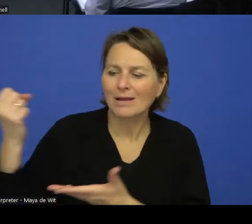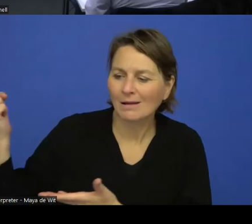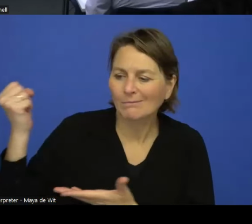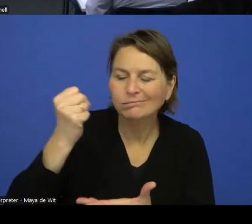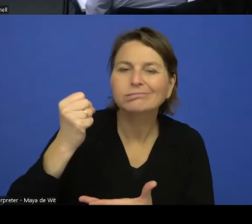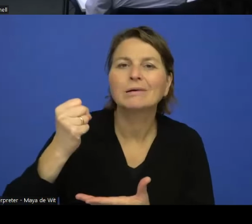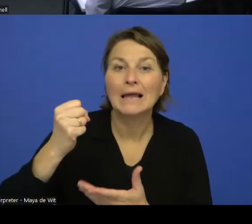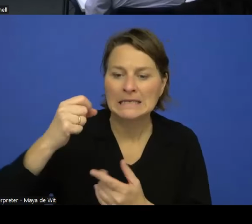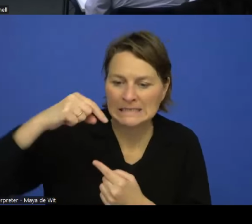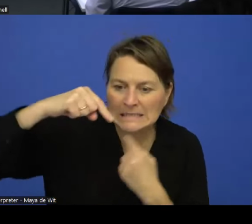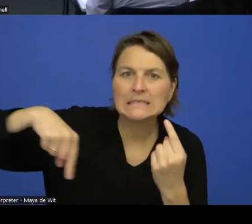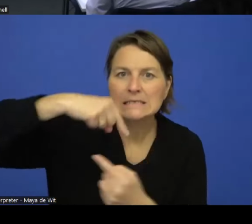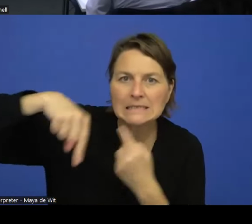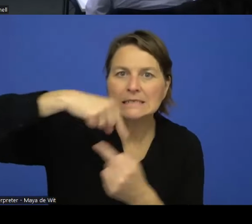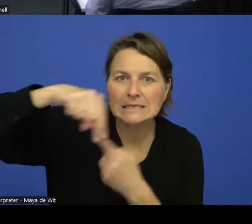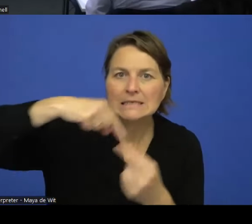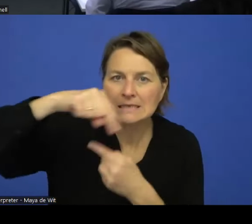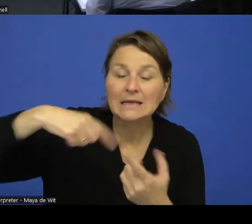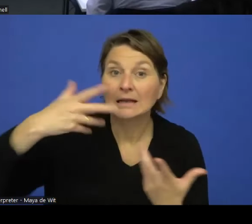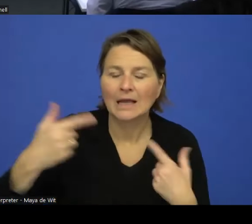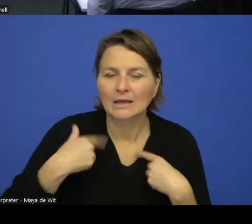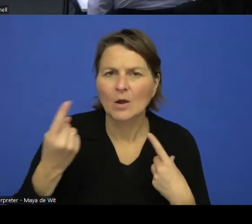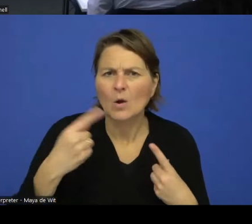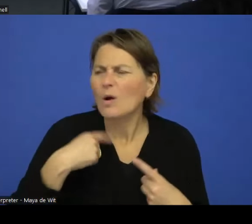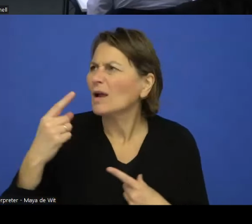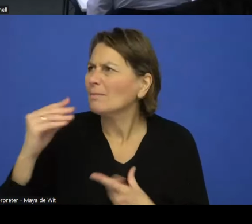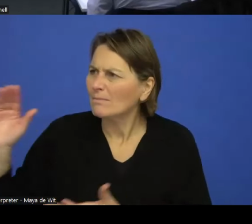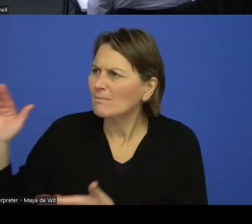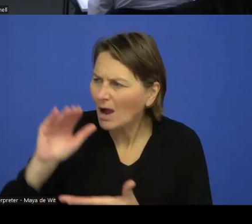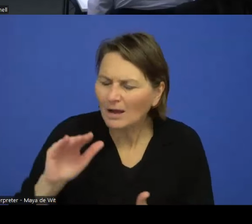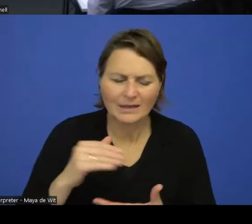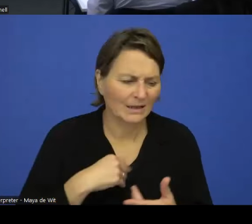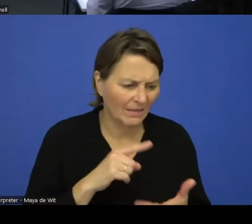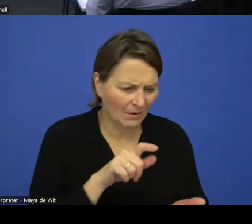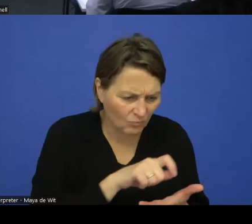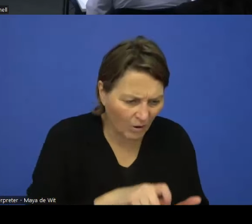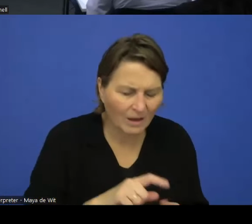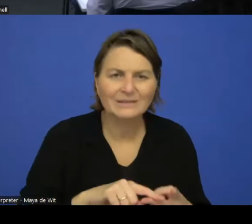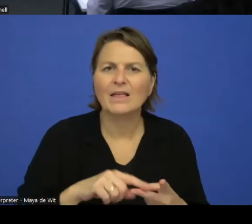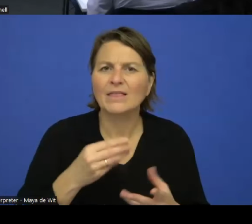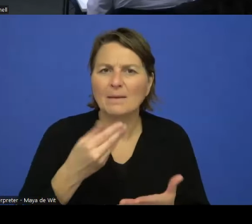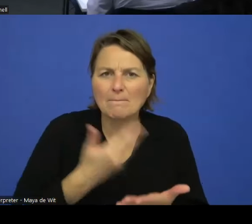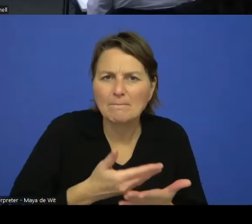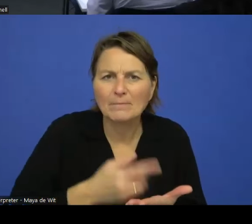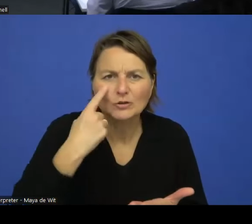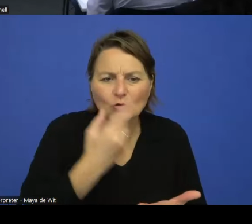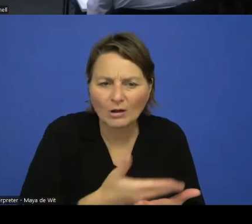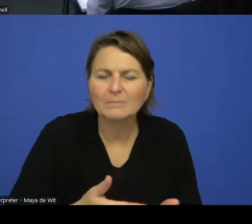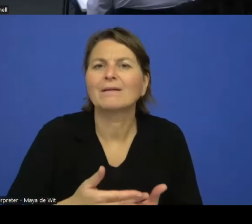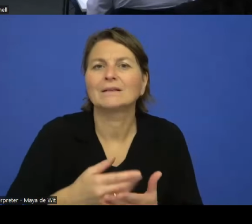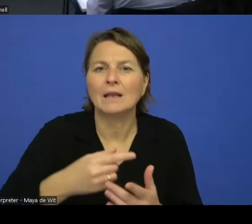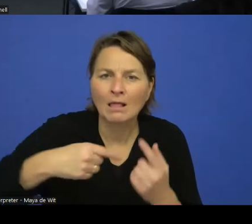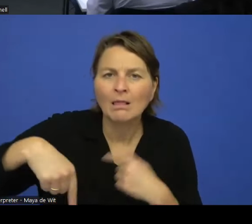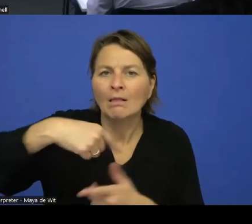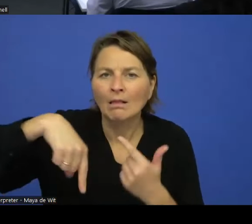we've got to produce papers. Where's the impact? Where's the paper? But I hope we will focus